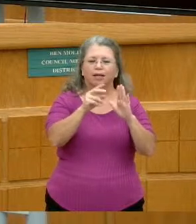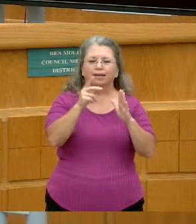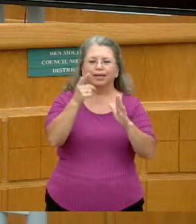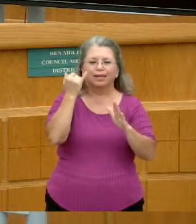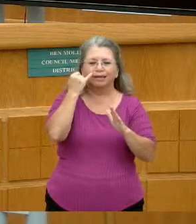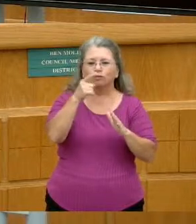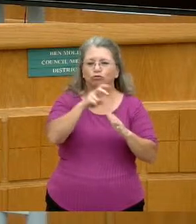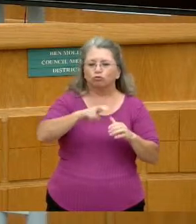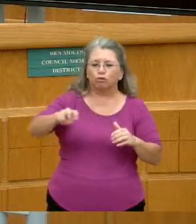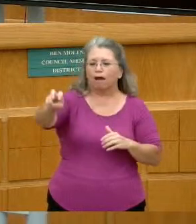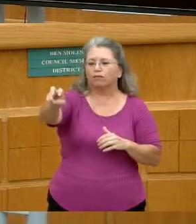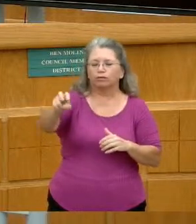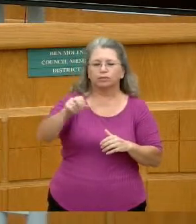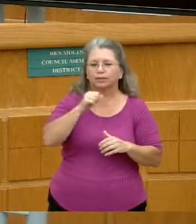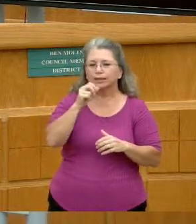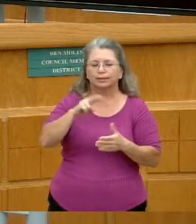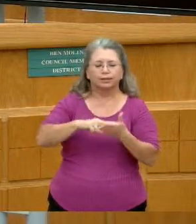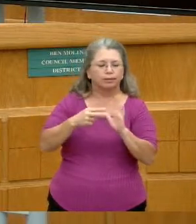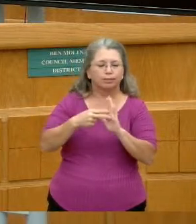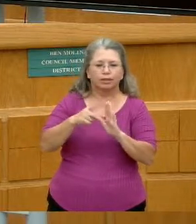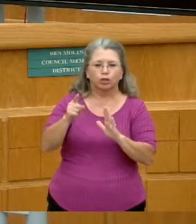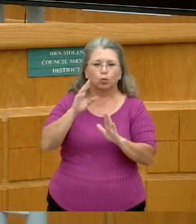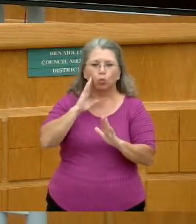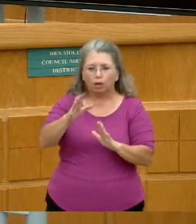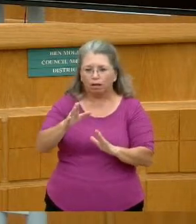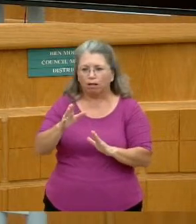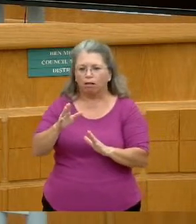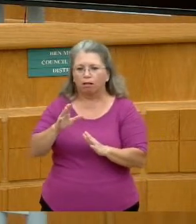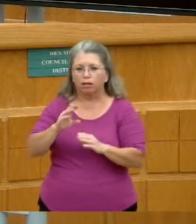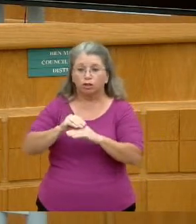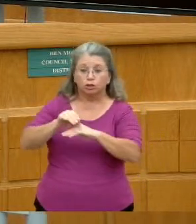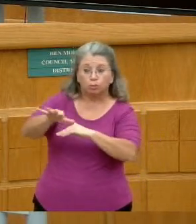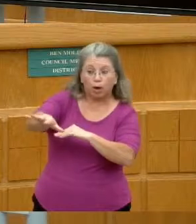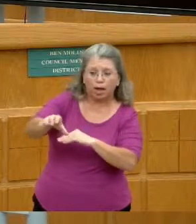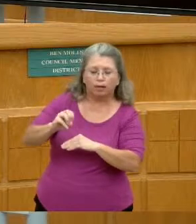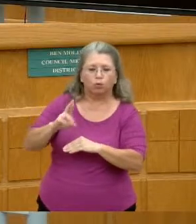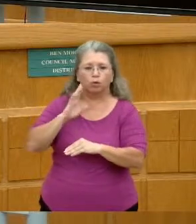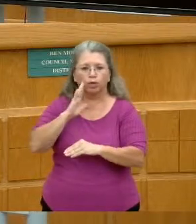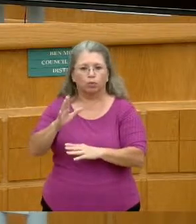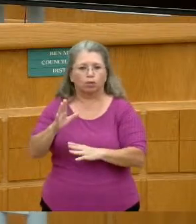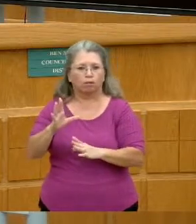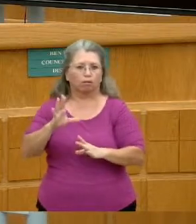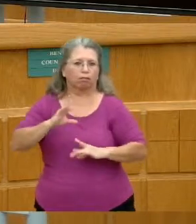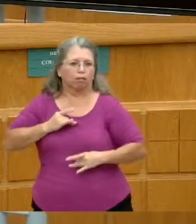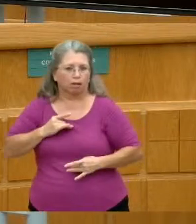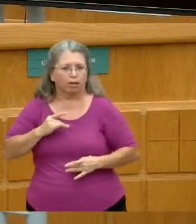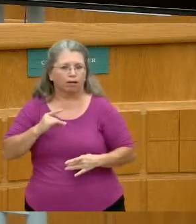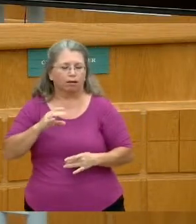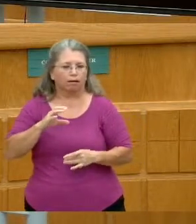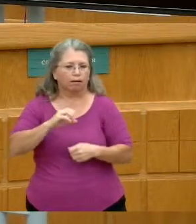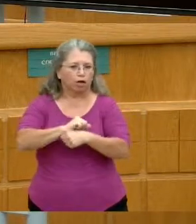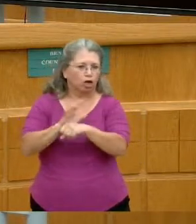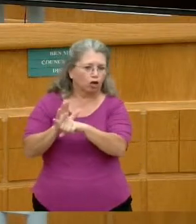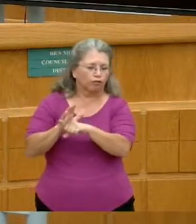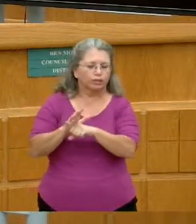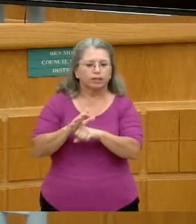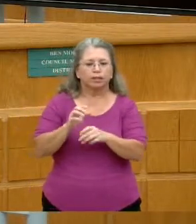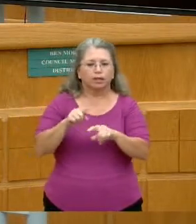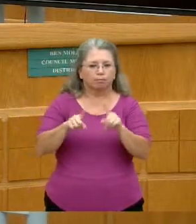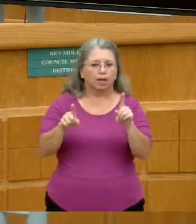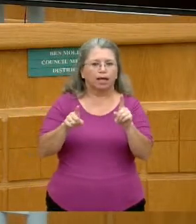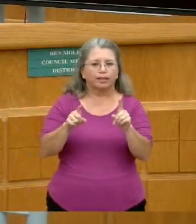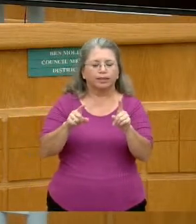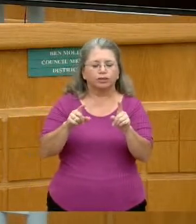spread COVID-19, but it might mean that you're going to a lot more places than you normally would. So that's why that metric is